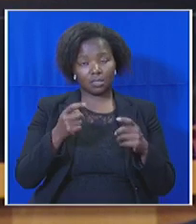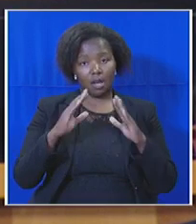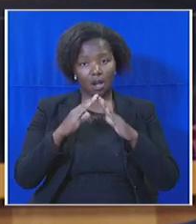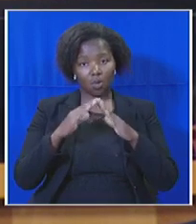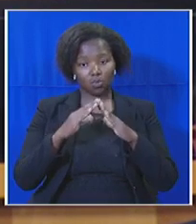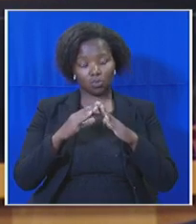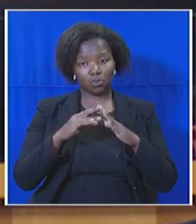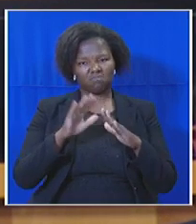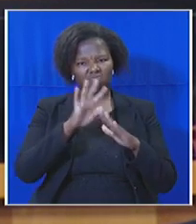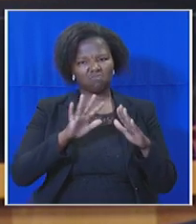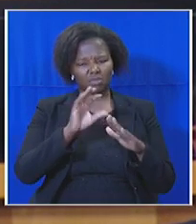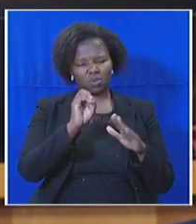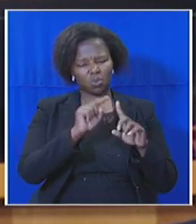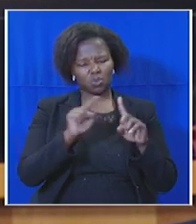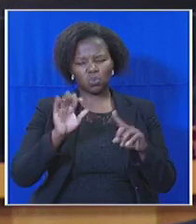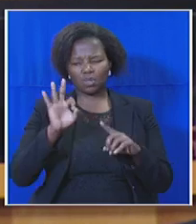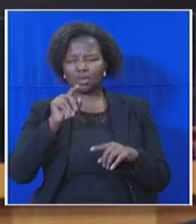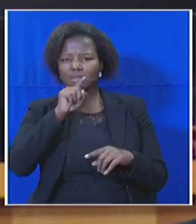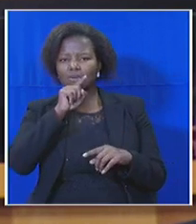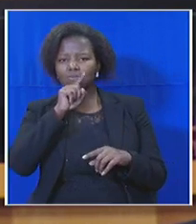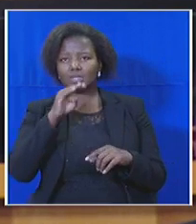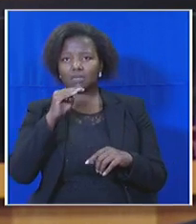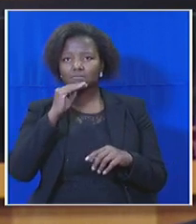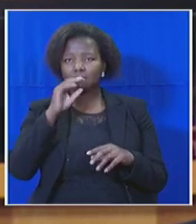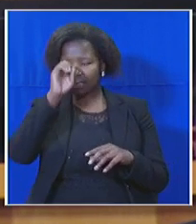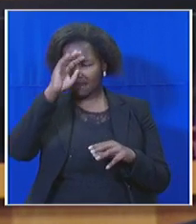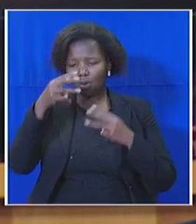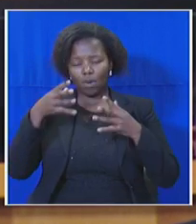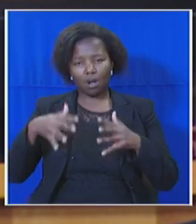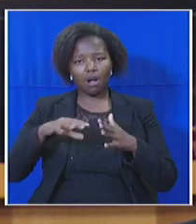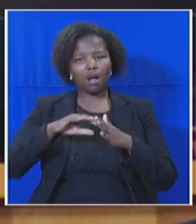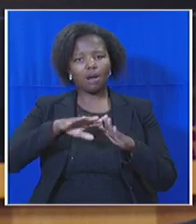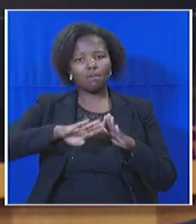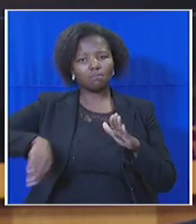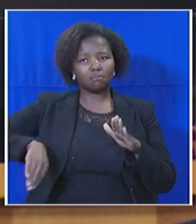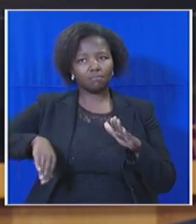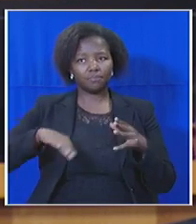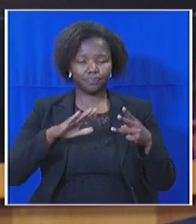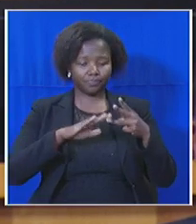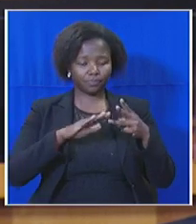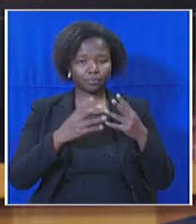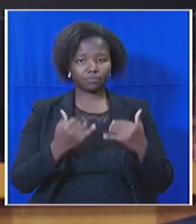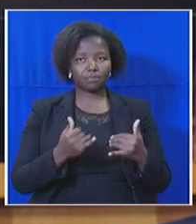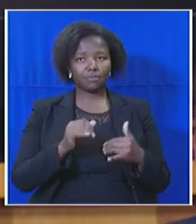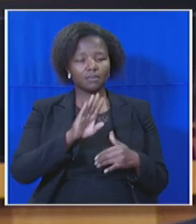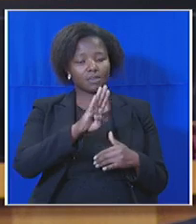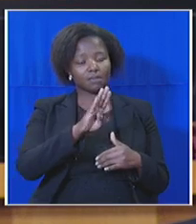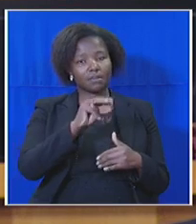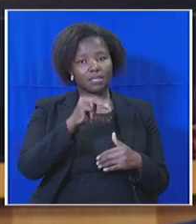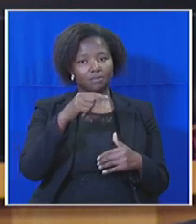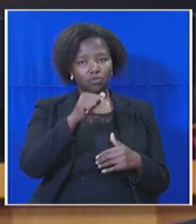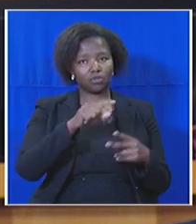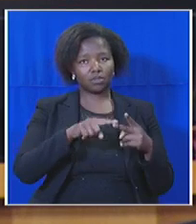thus excluding mine workers. 3, notes that both the BNG and the CRU